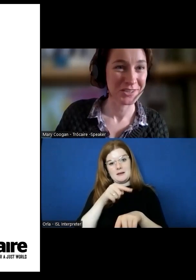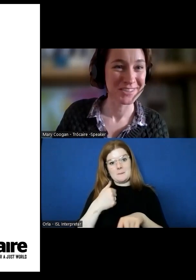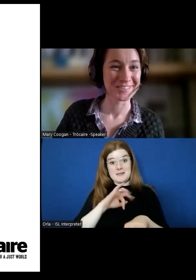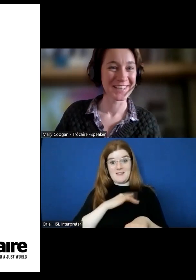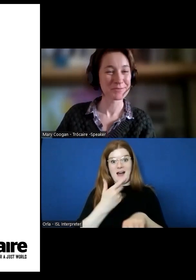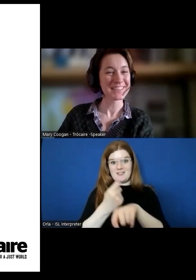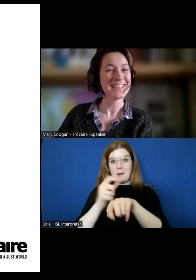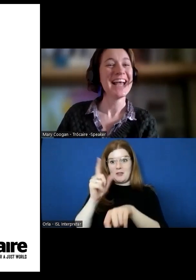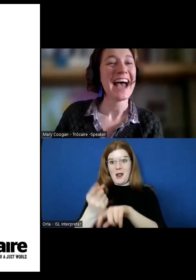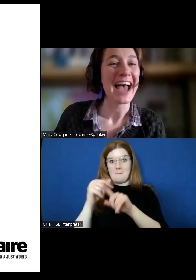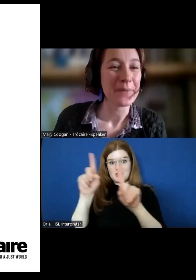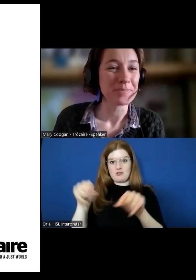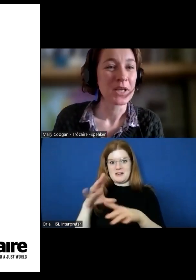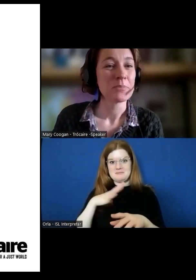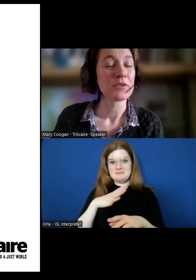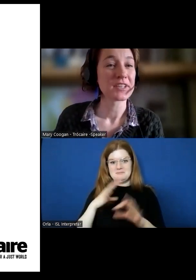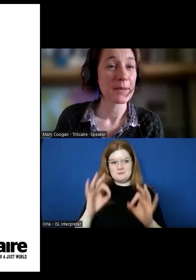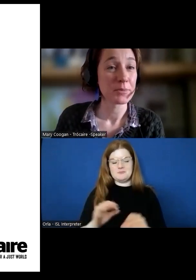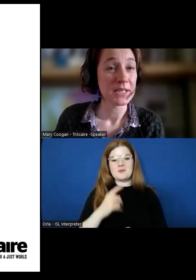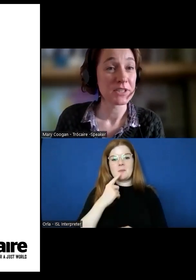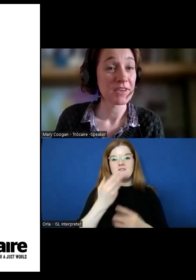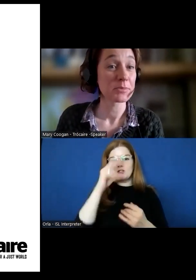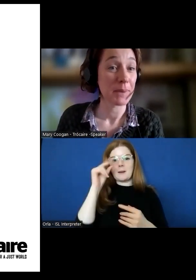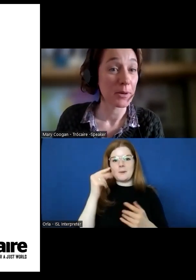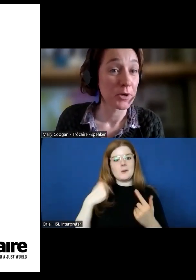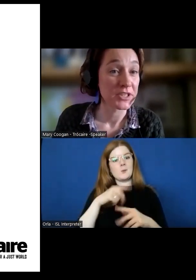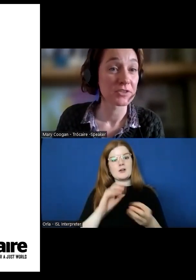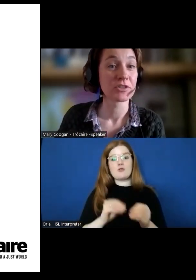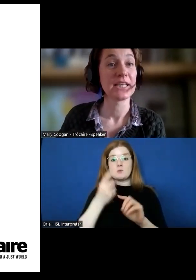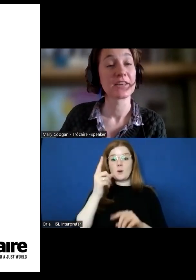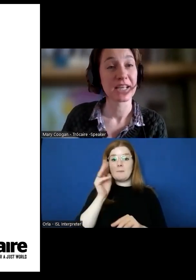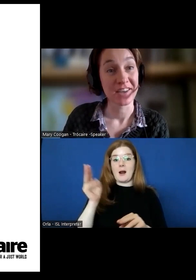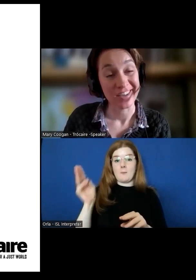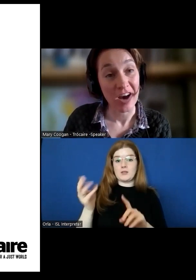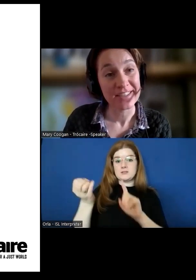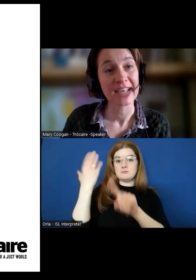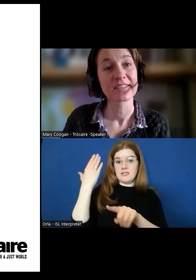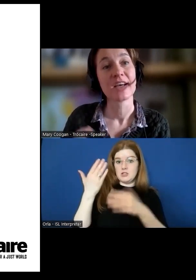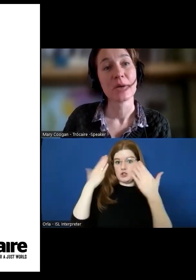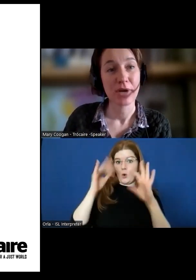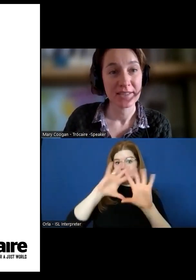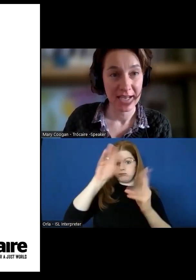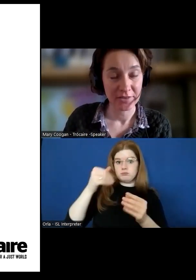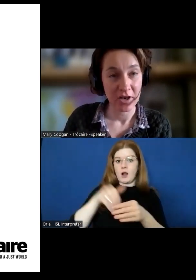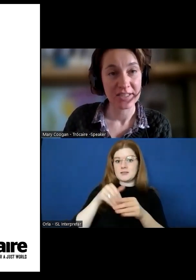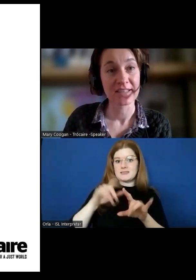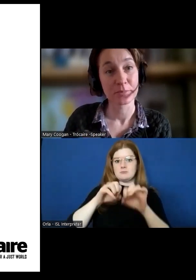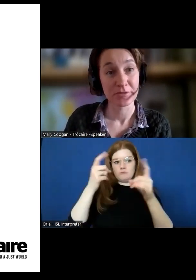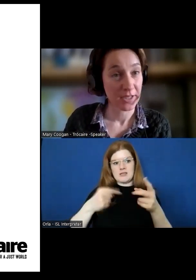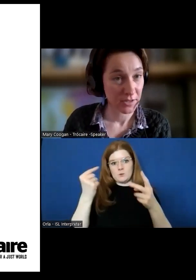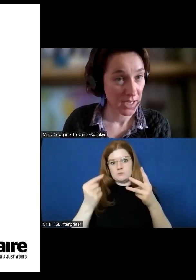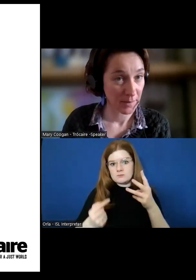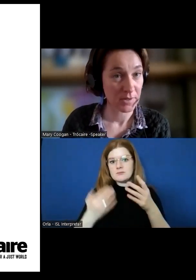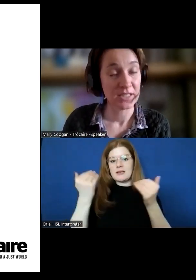on my screen, which is quite helpful. But for example, we developed a PowerPoint to really give that kind of context, break down the context